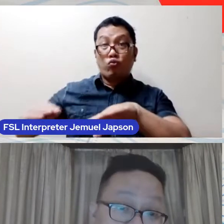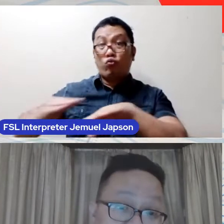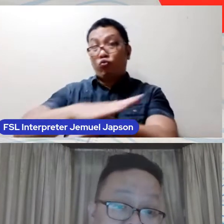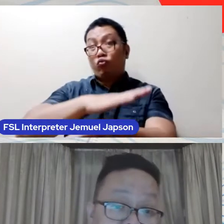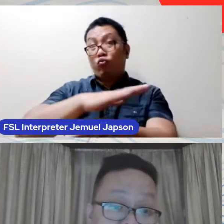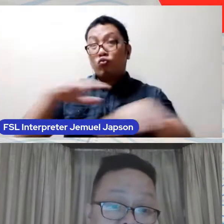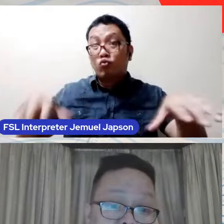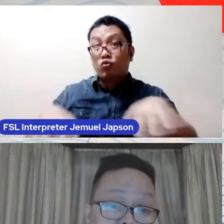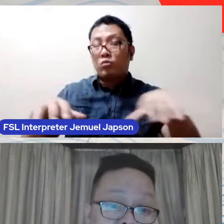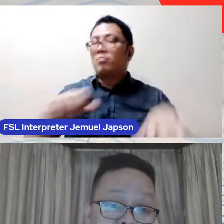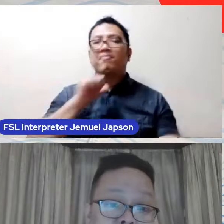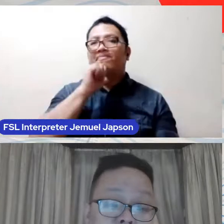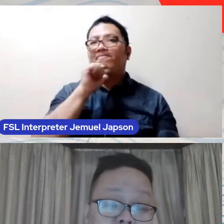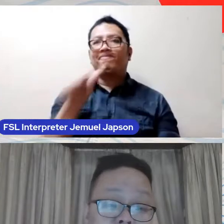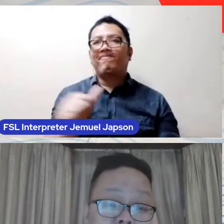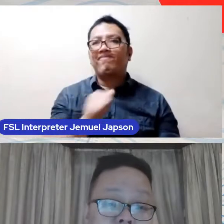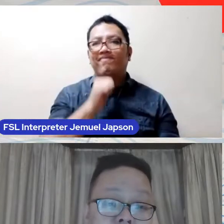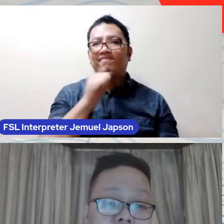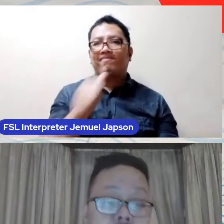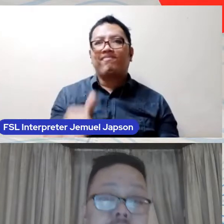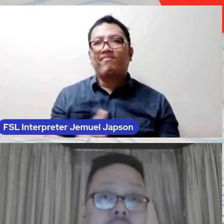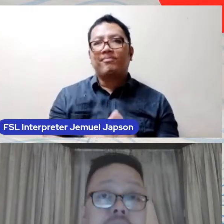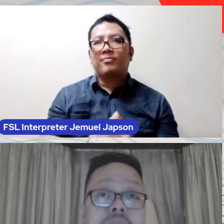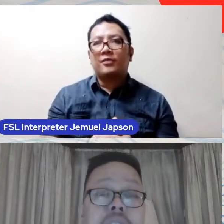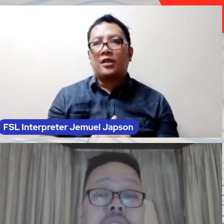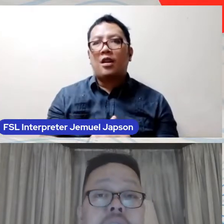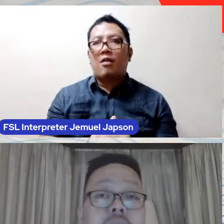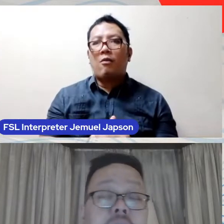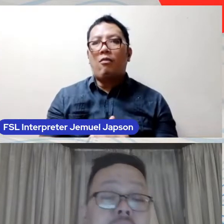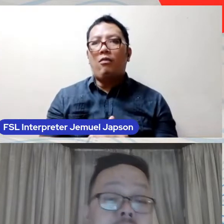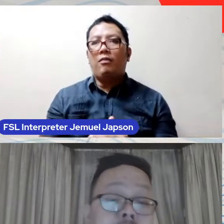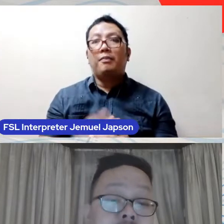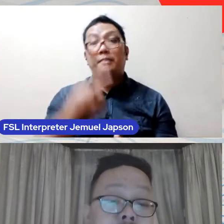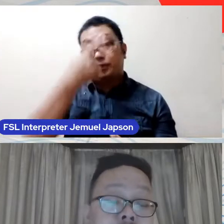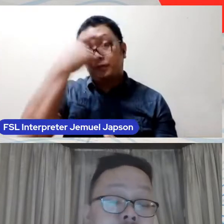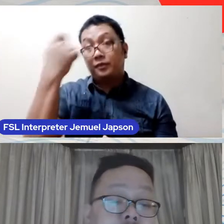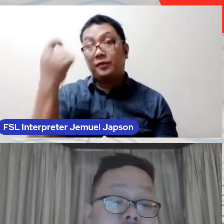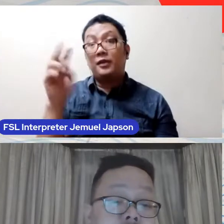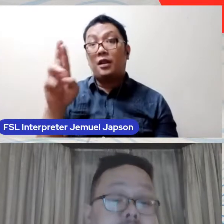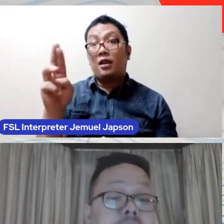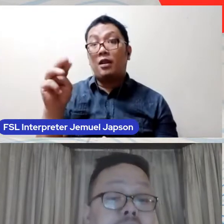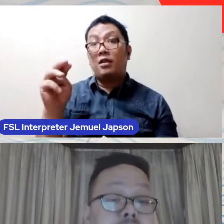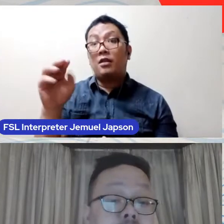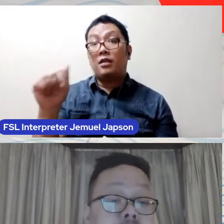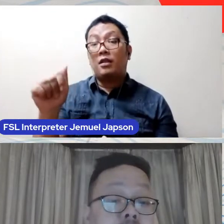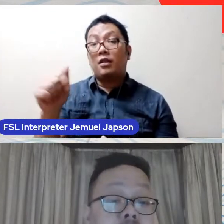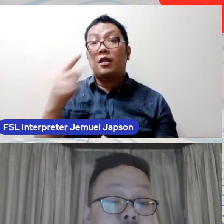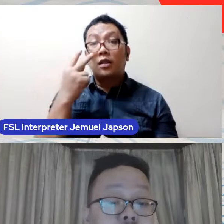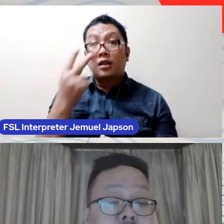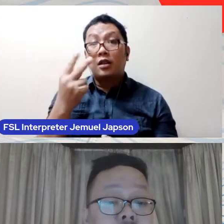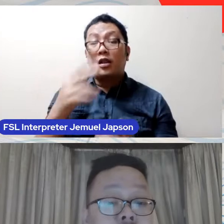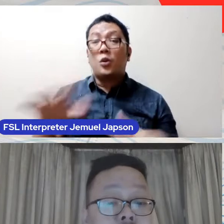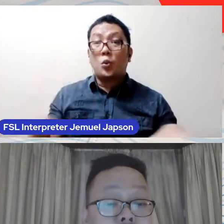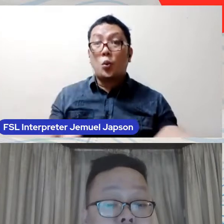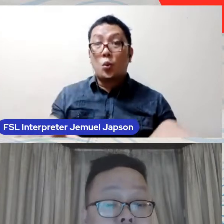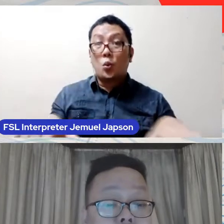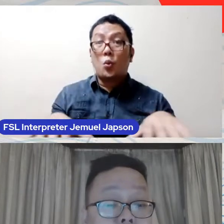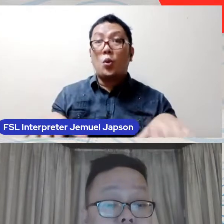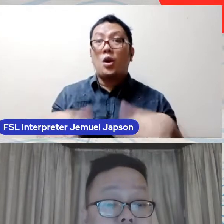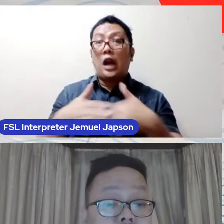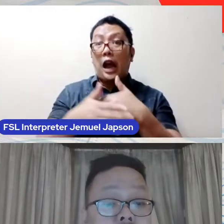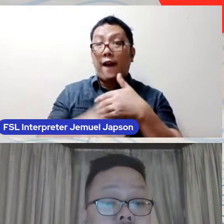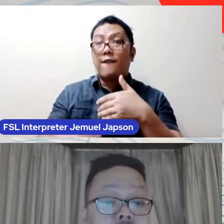naman. I don't see that happening. Kasi ang RMA naman nangyayari after the voting has